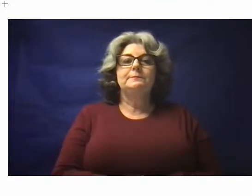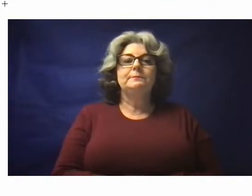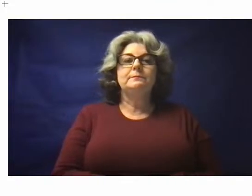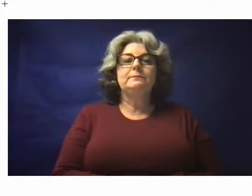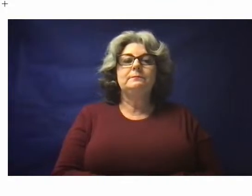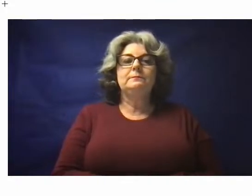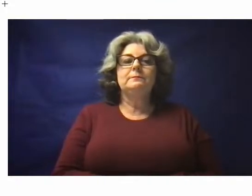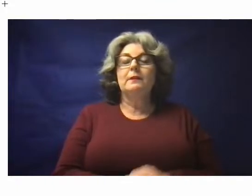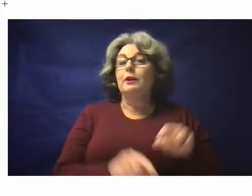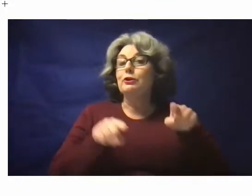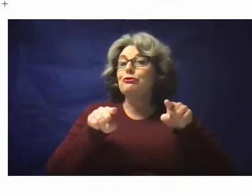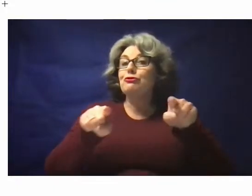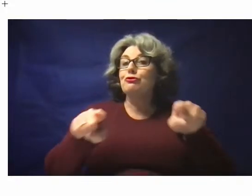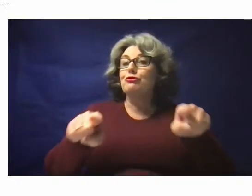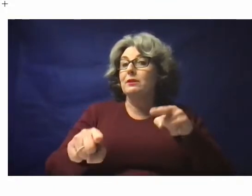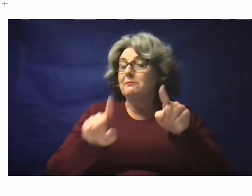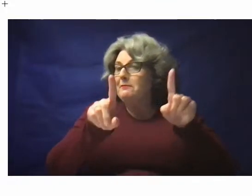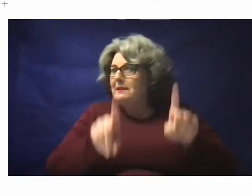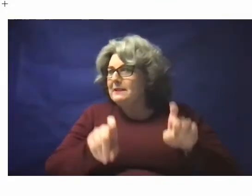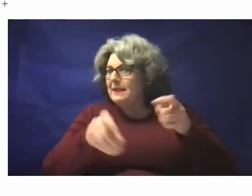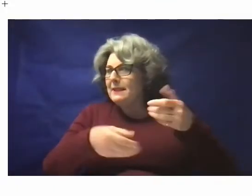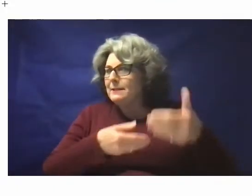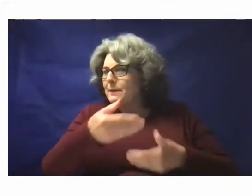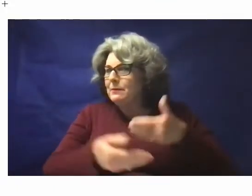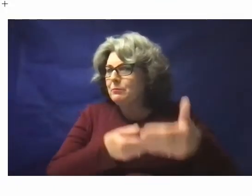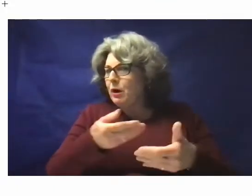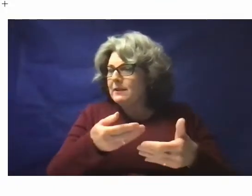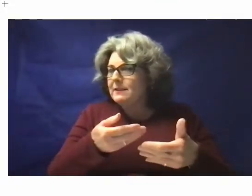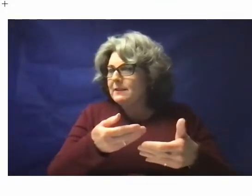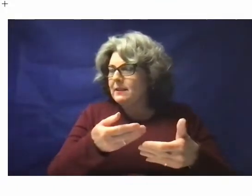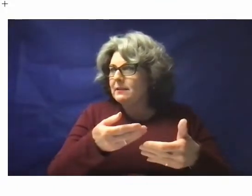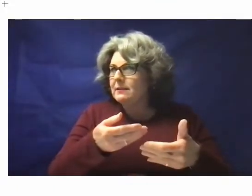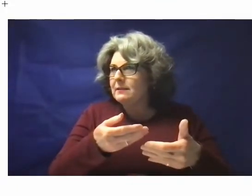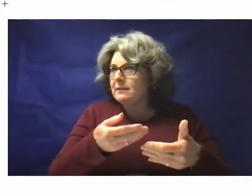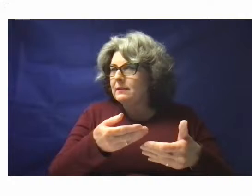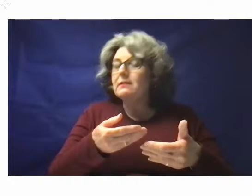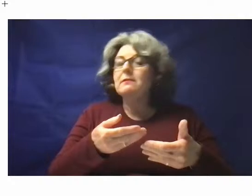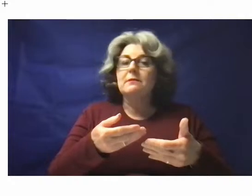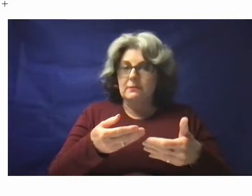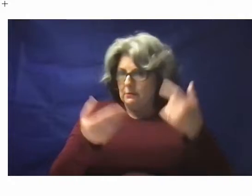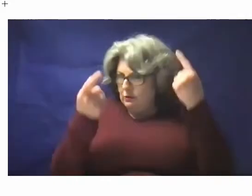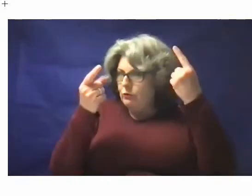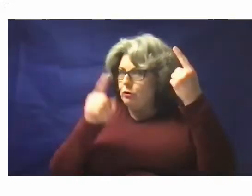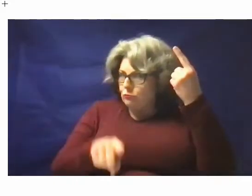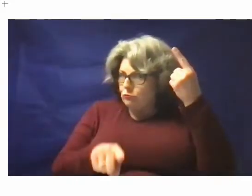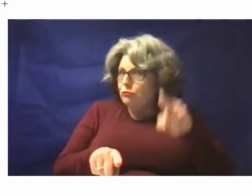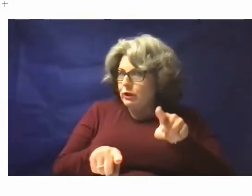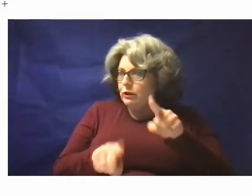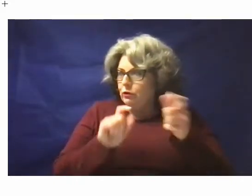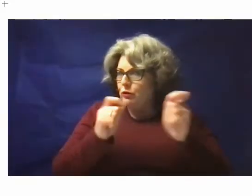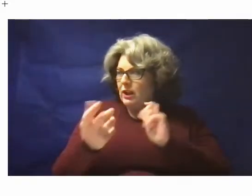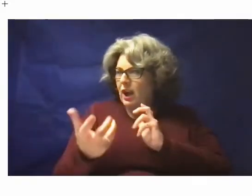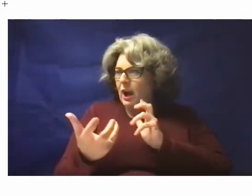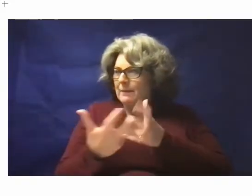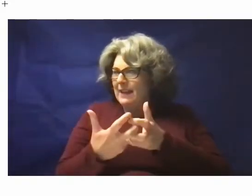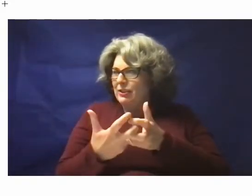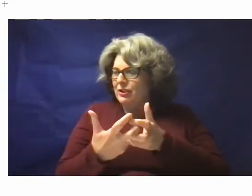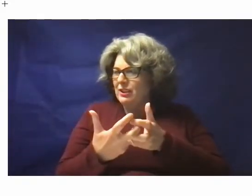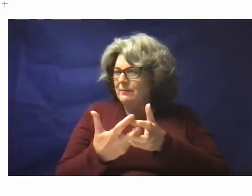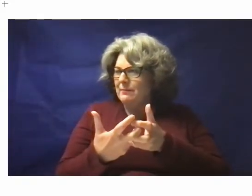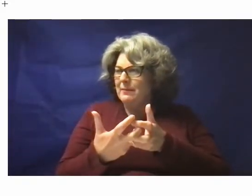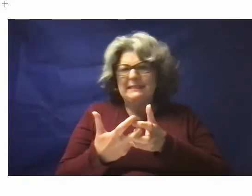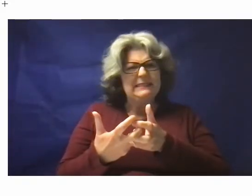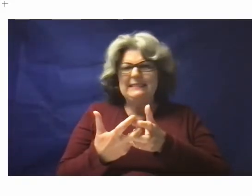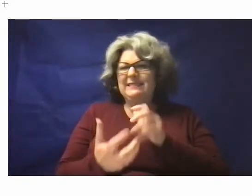assessment process, you've agreed to some kind of accommodation, but you see in the moment that it's not